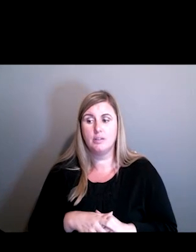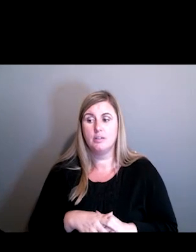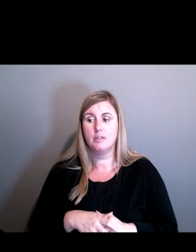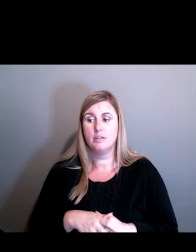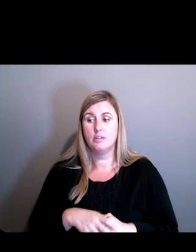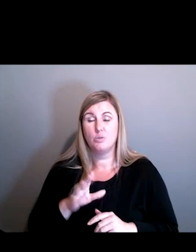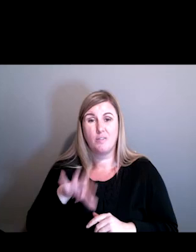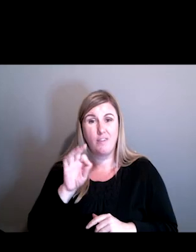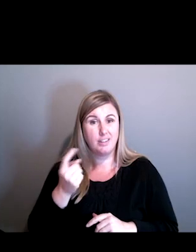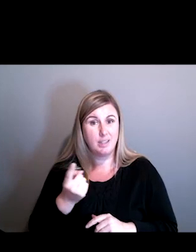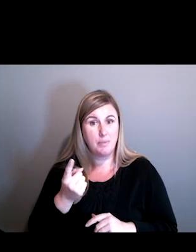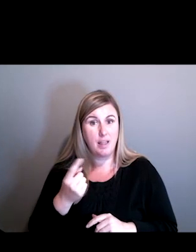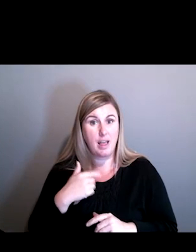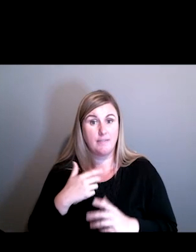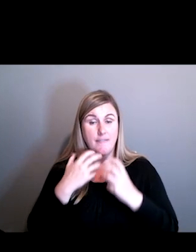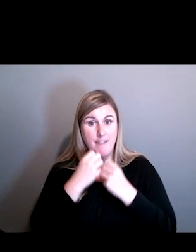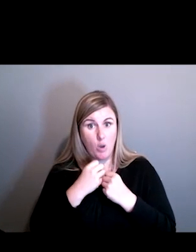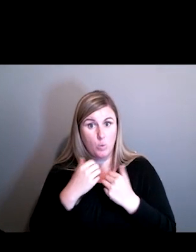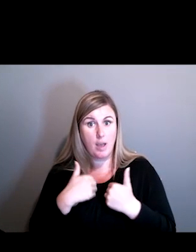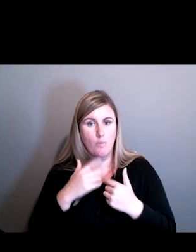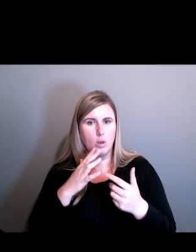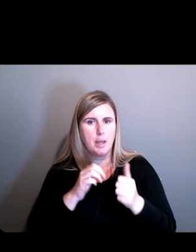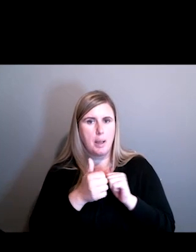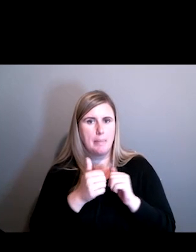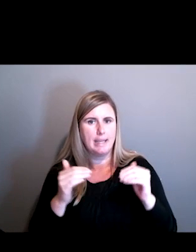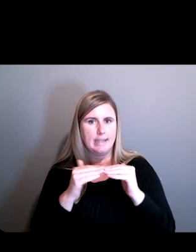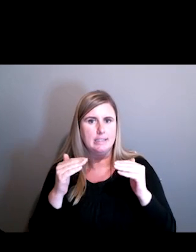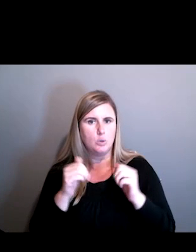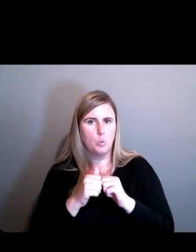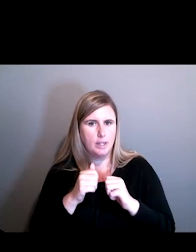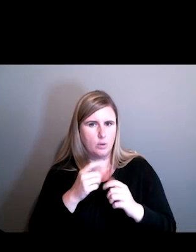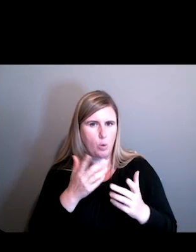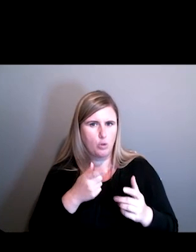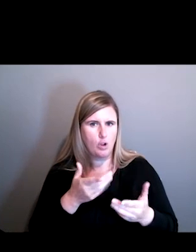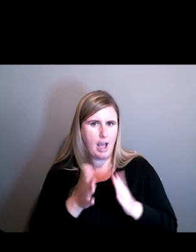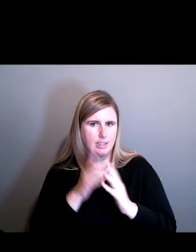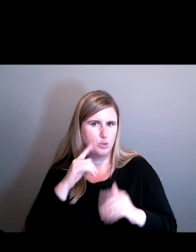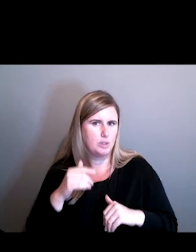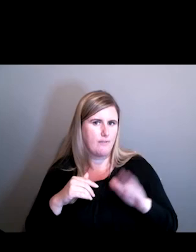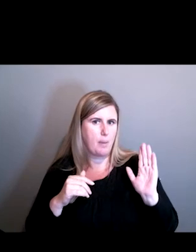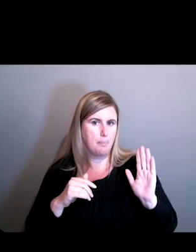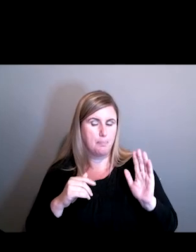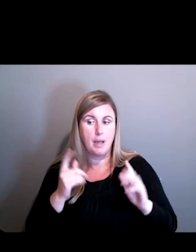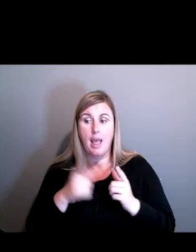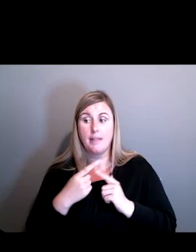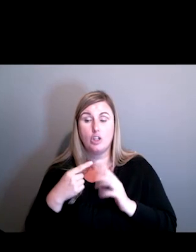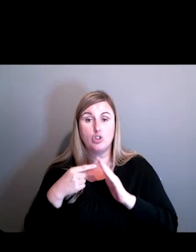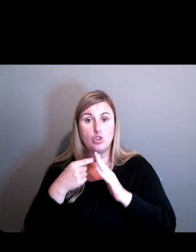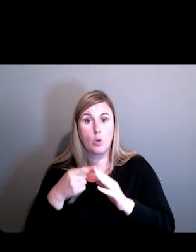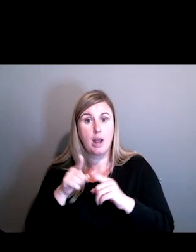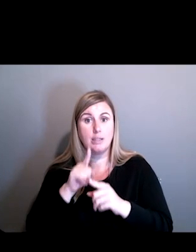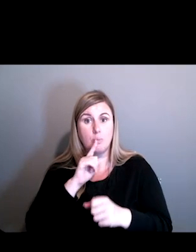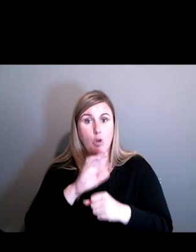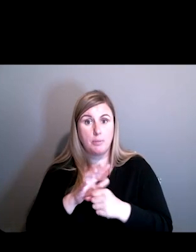want to find something that is of value that will compete with what we're asking them to give up. And then show that as a